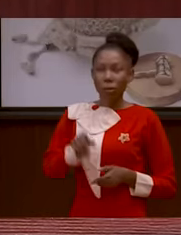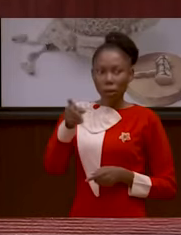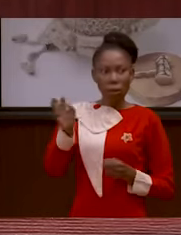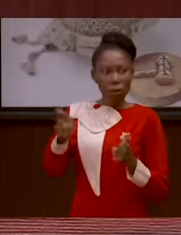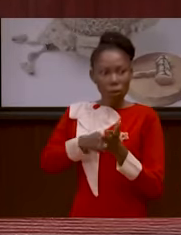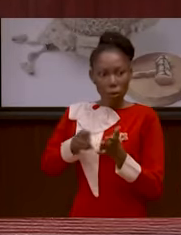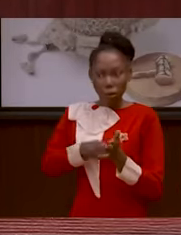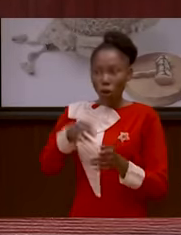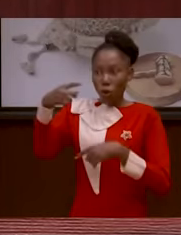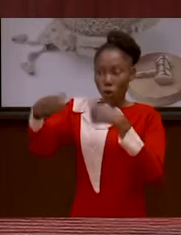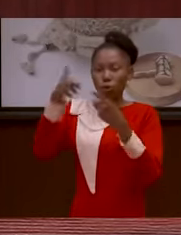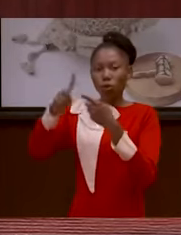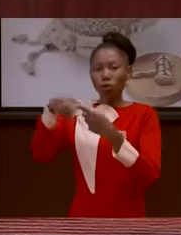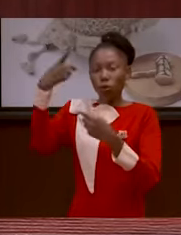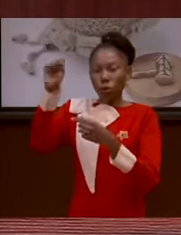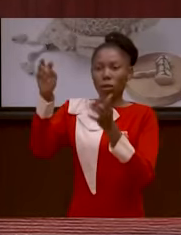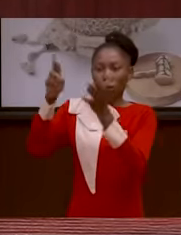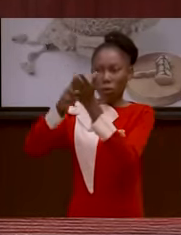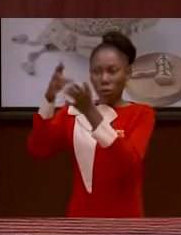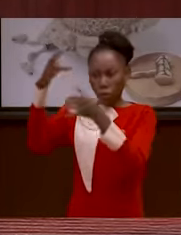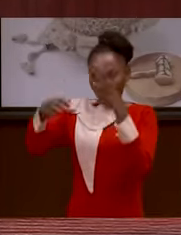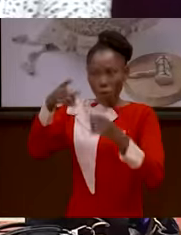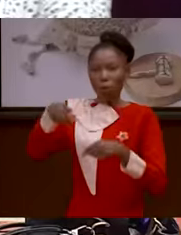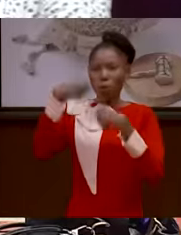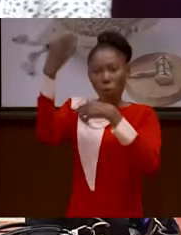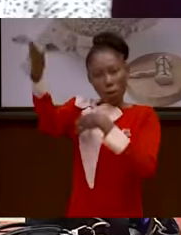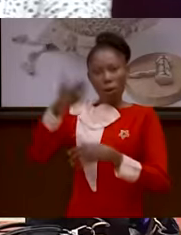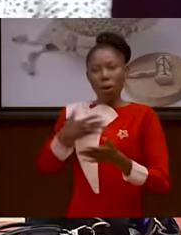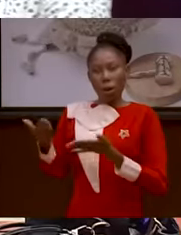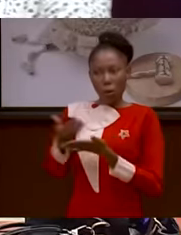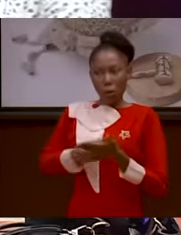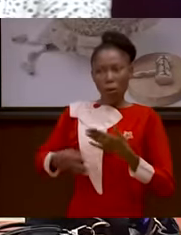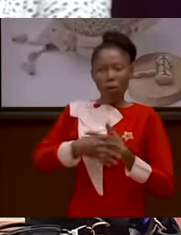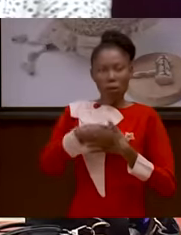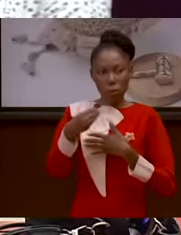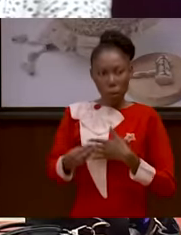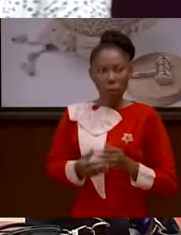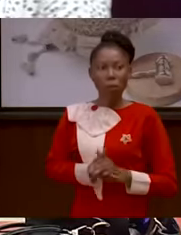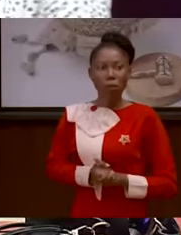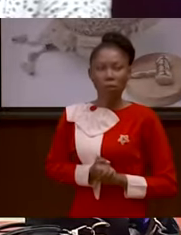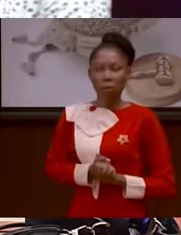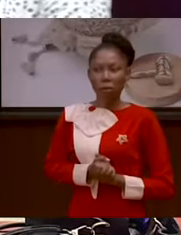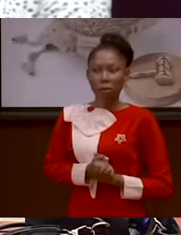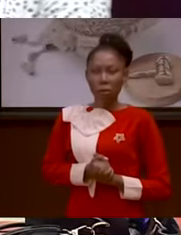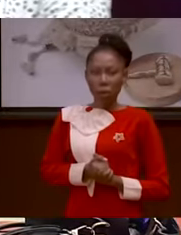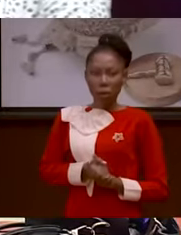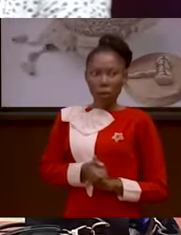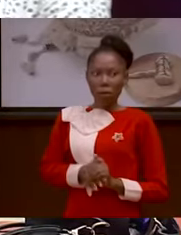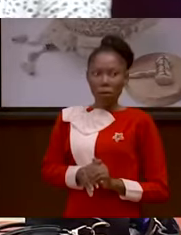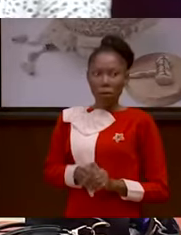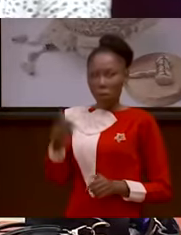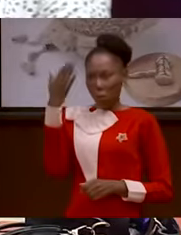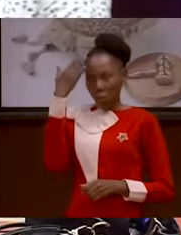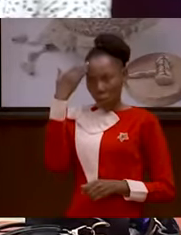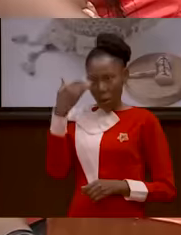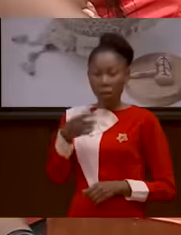Registry. Go there and tell them you want certified true copy. Okay. Fine. Just go there. CTC is as